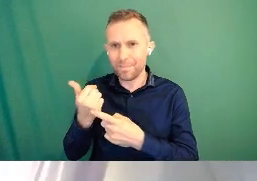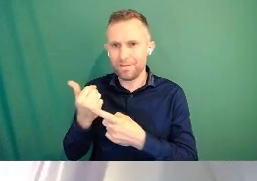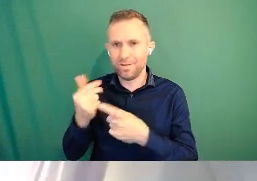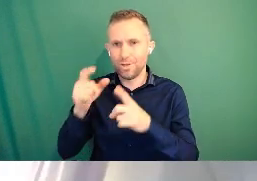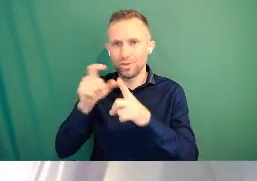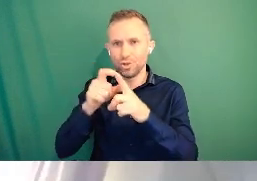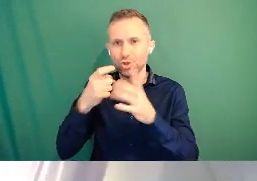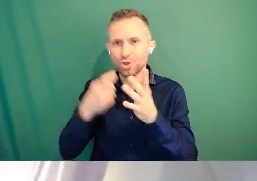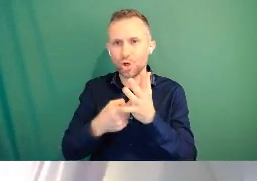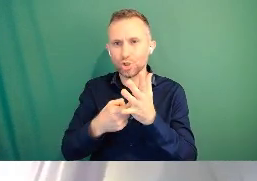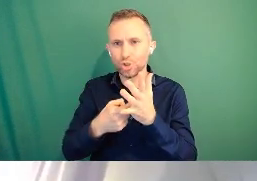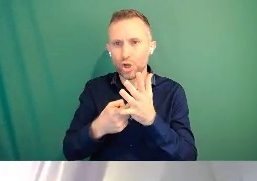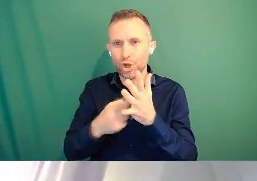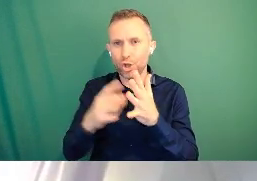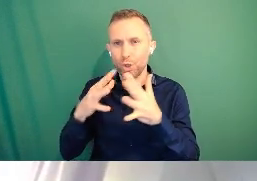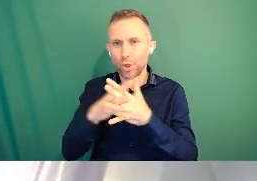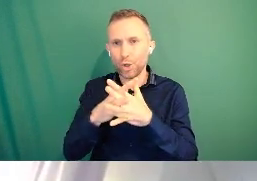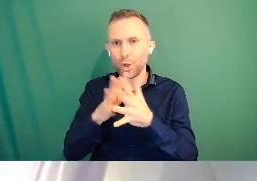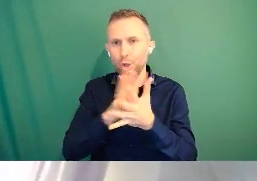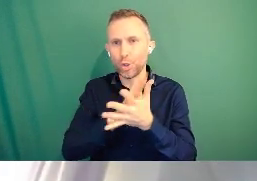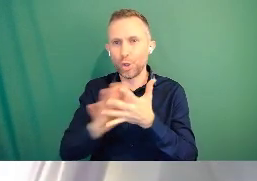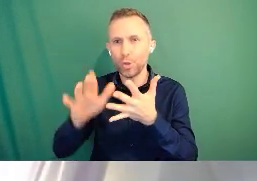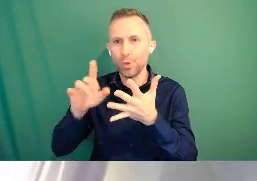of Doctor Who as well.